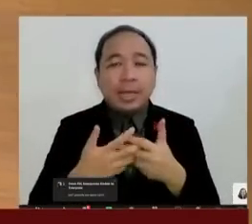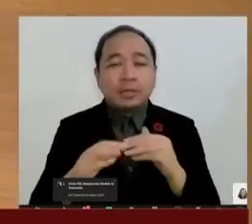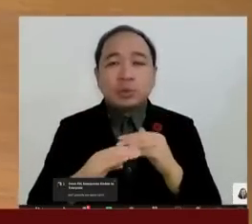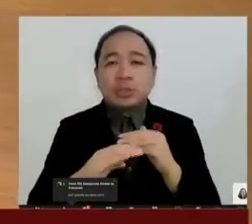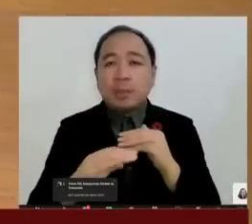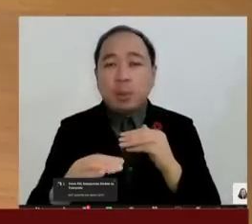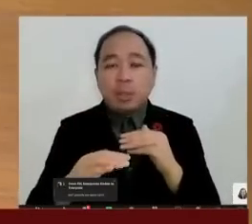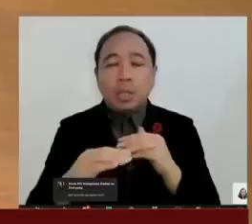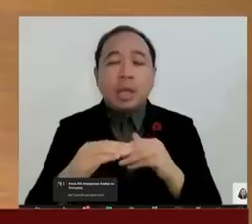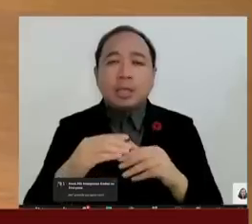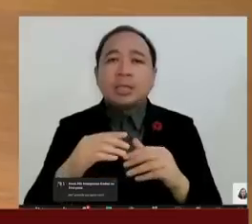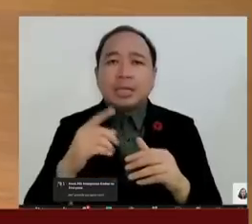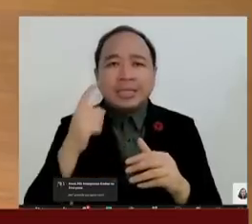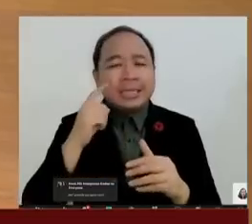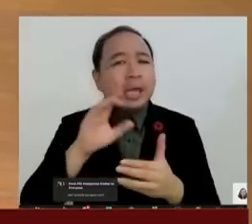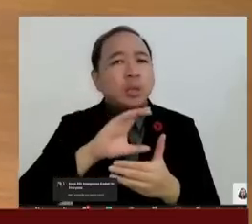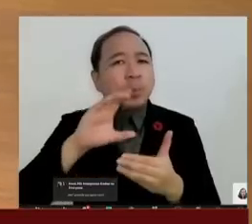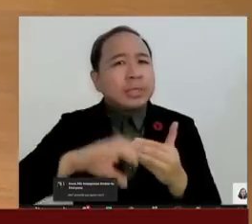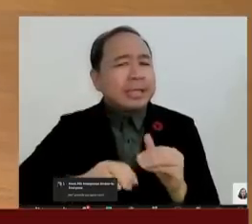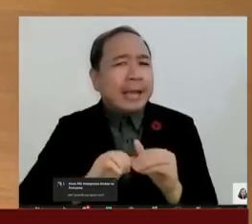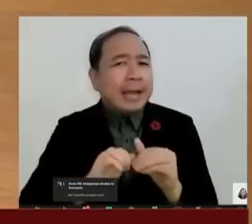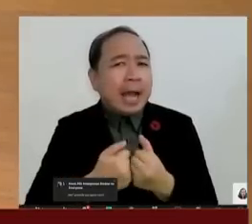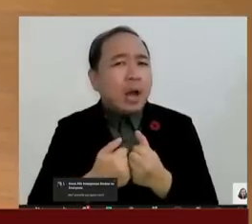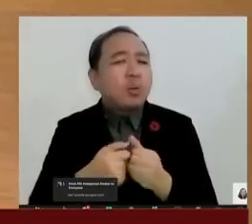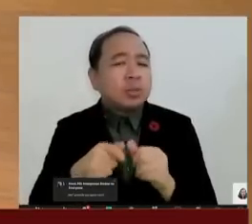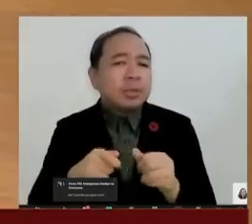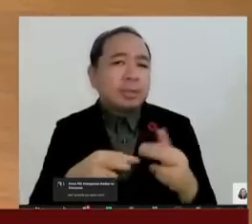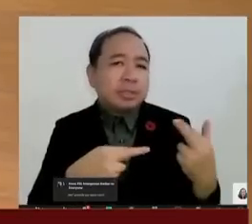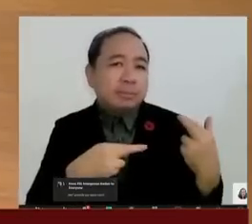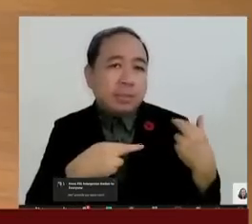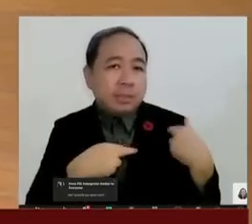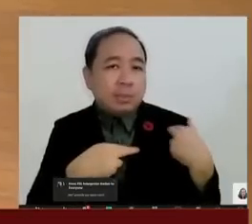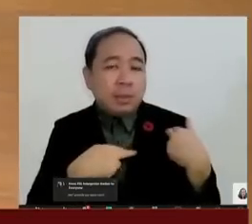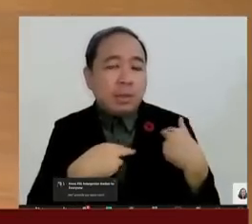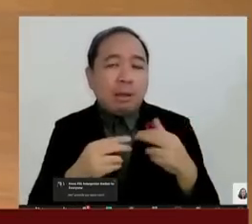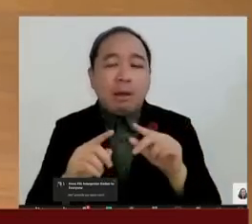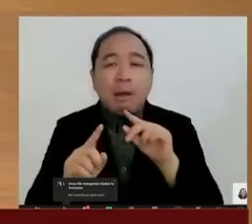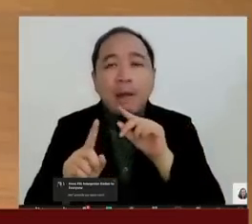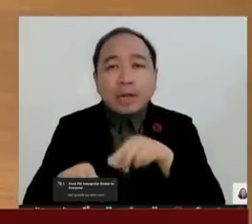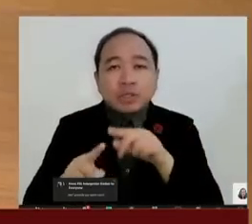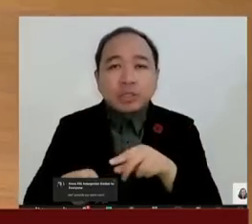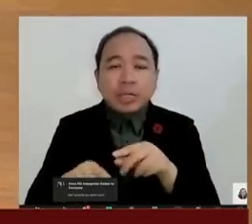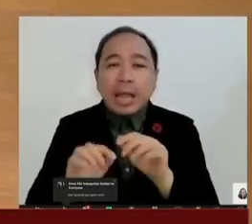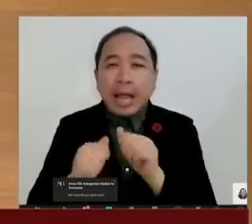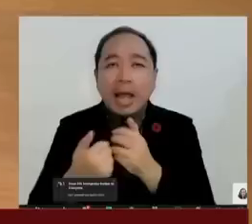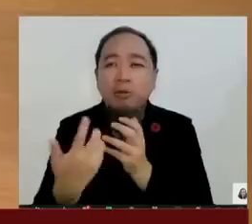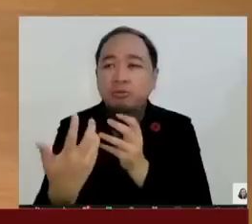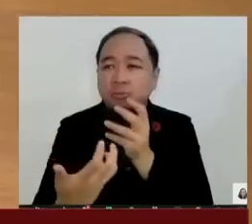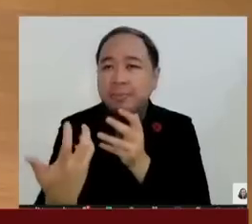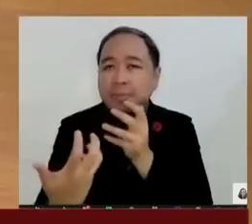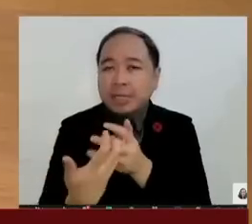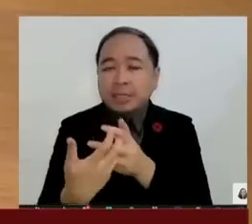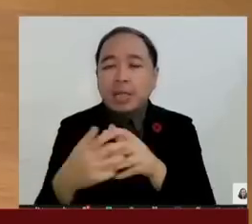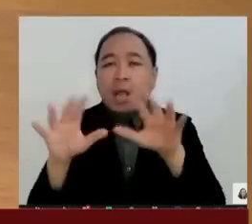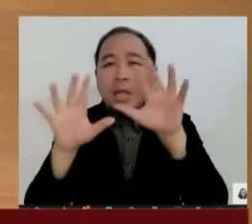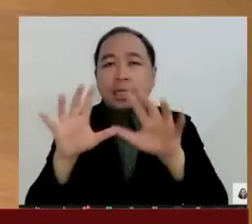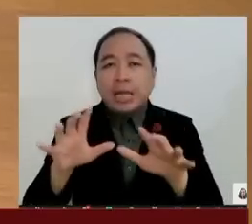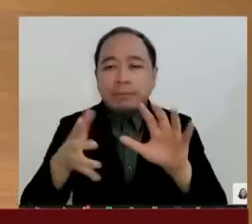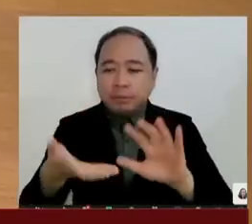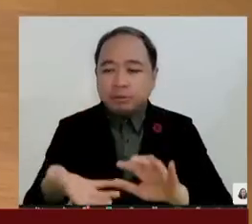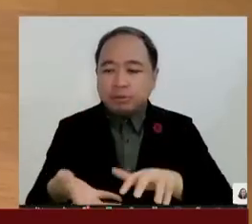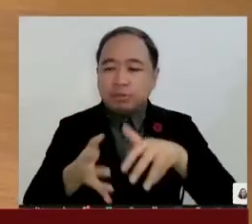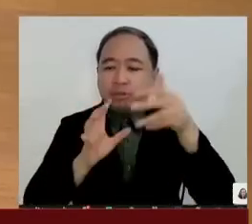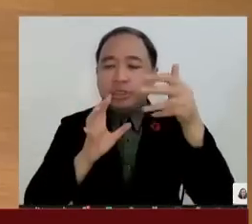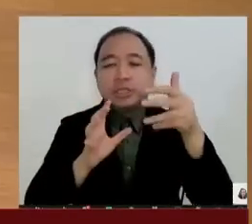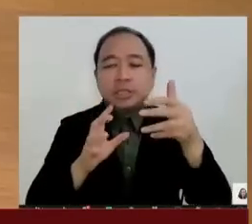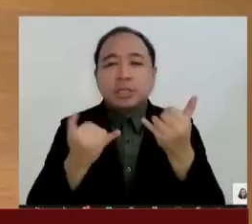and responsible action to mitigate and to adapt to the effects of climate change. We can never lose sight of